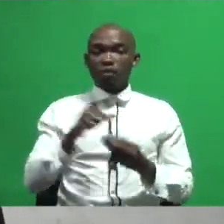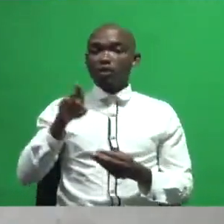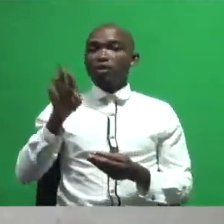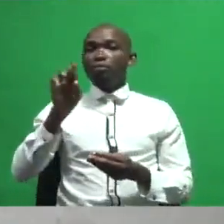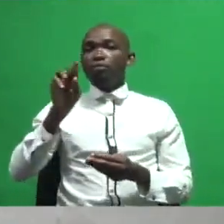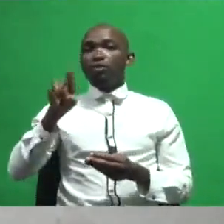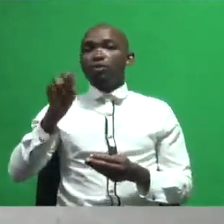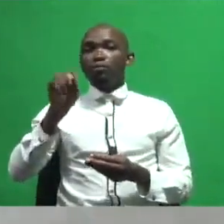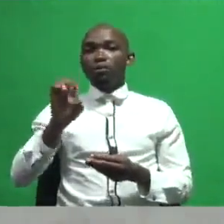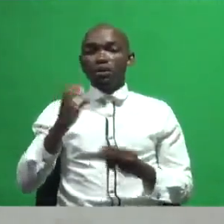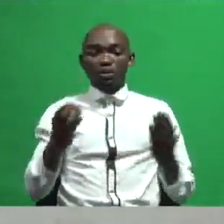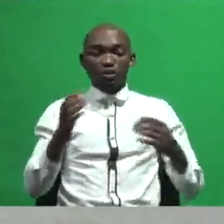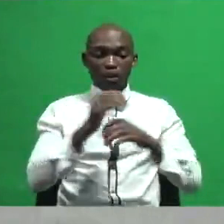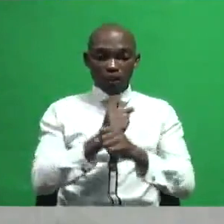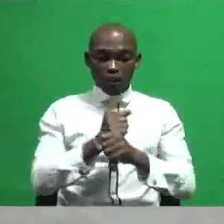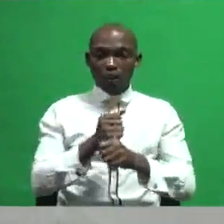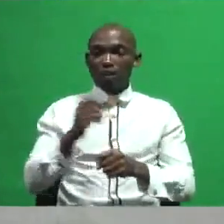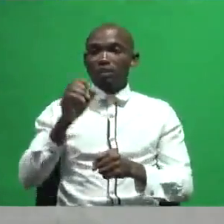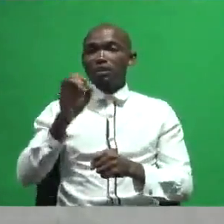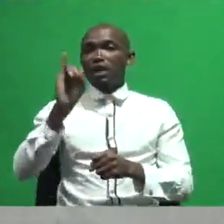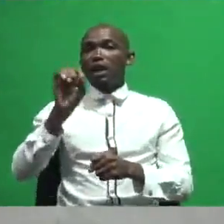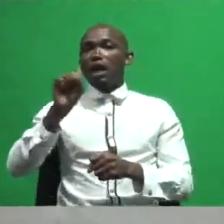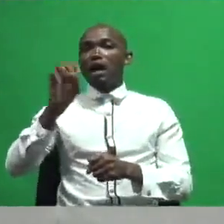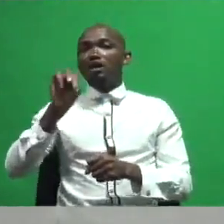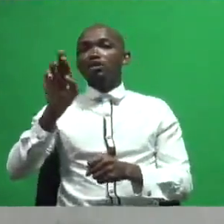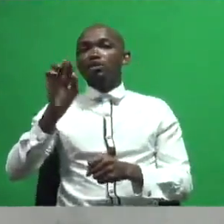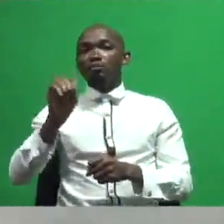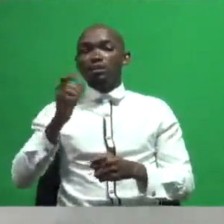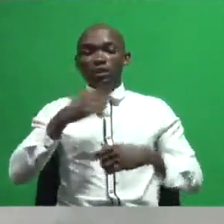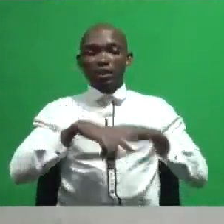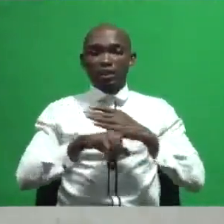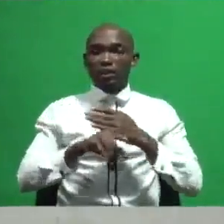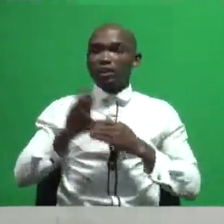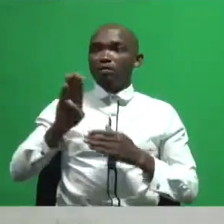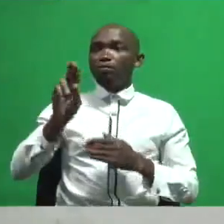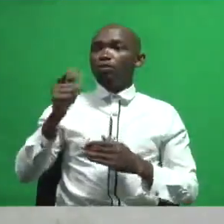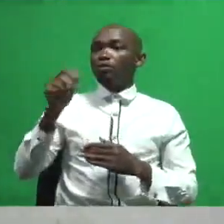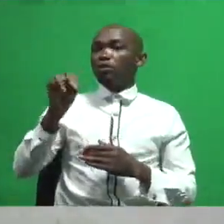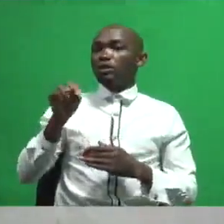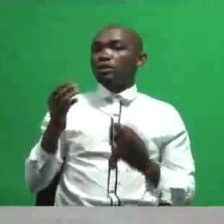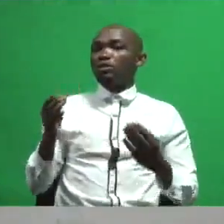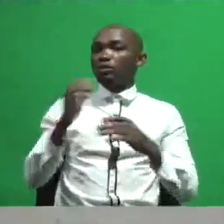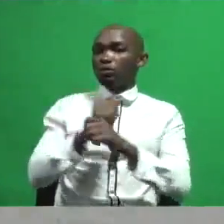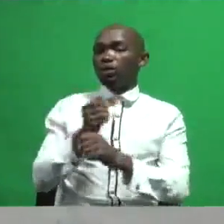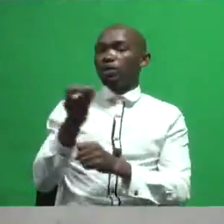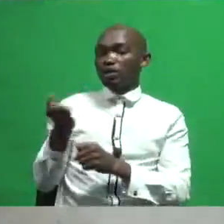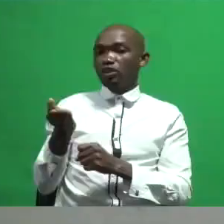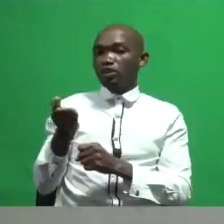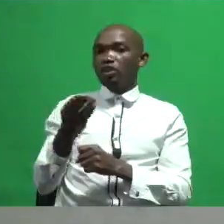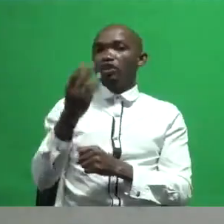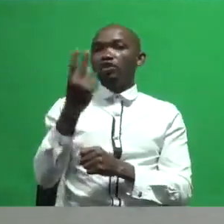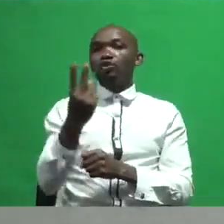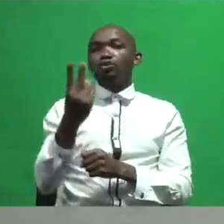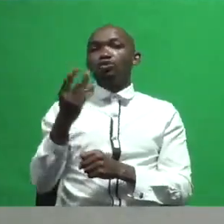and propane. But we can get isomers from butane and pentane, in which we have